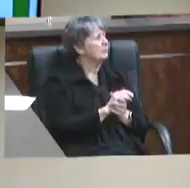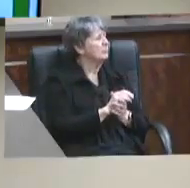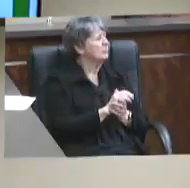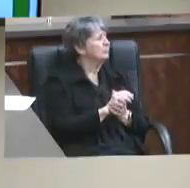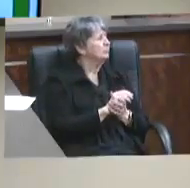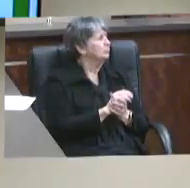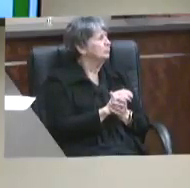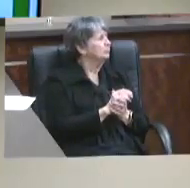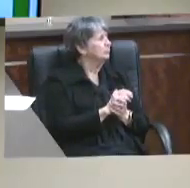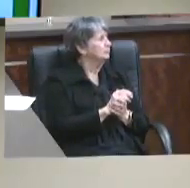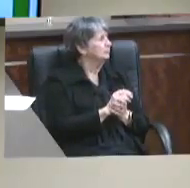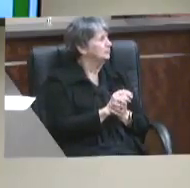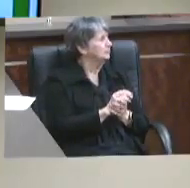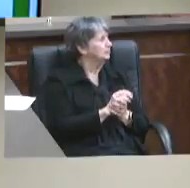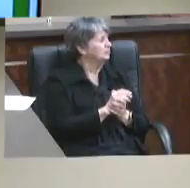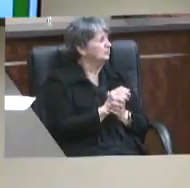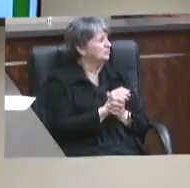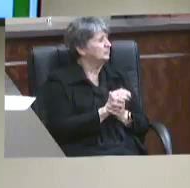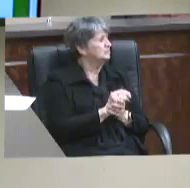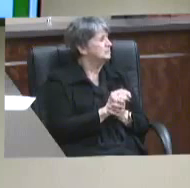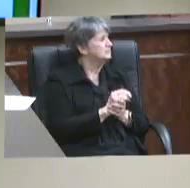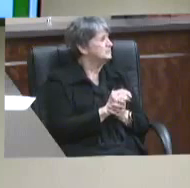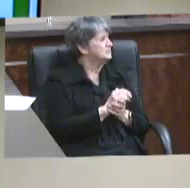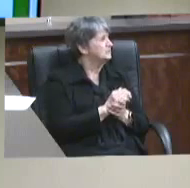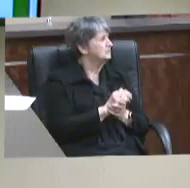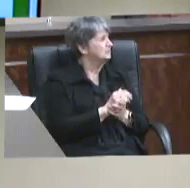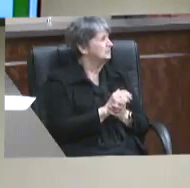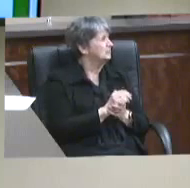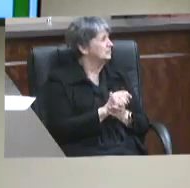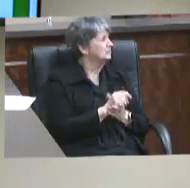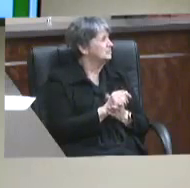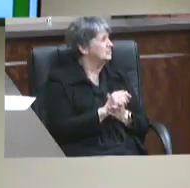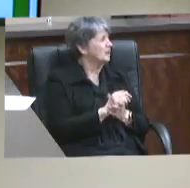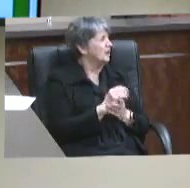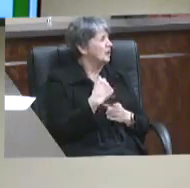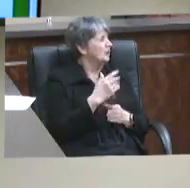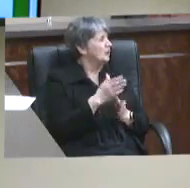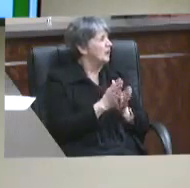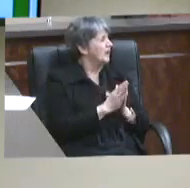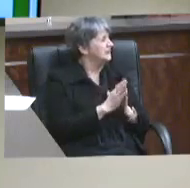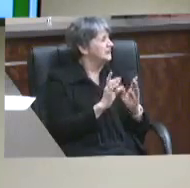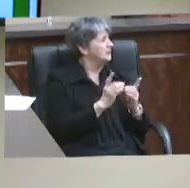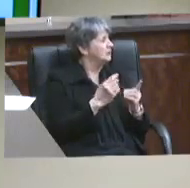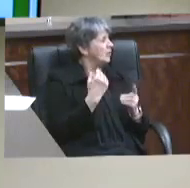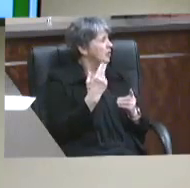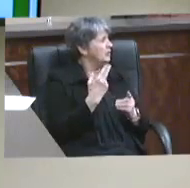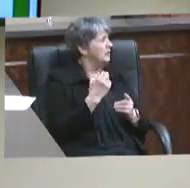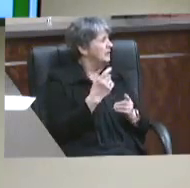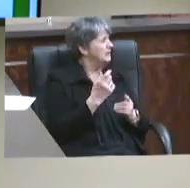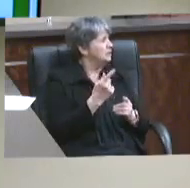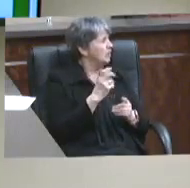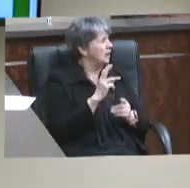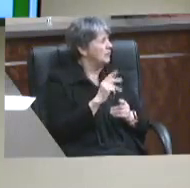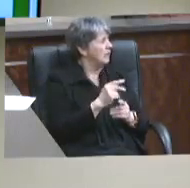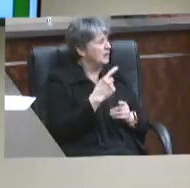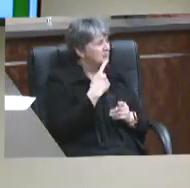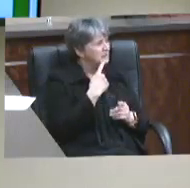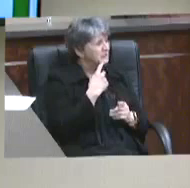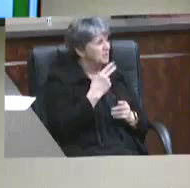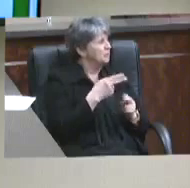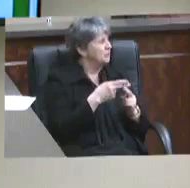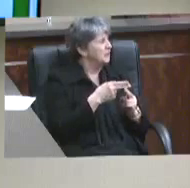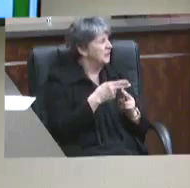We're going to ask the department head. We'll ask the department heads to come up if you'll state your name and what department, so the general public and those.